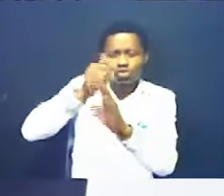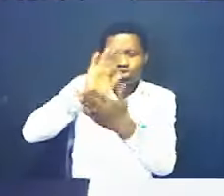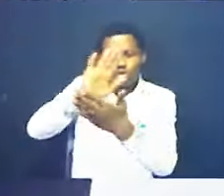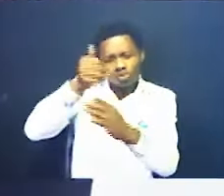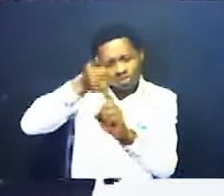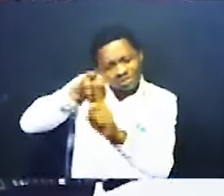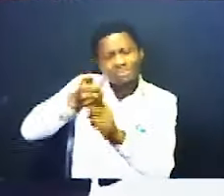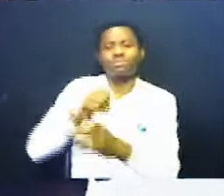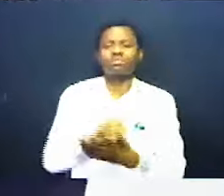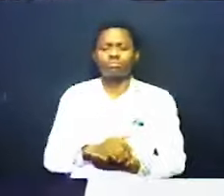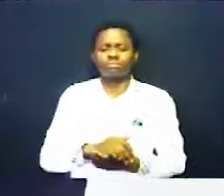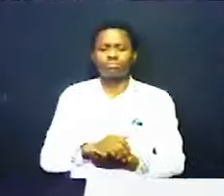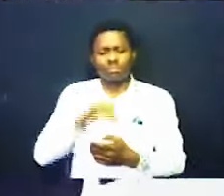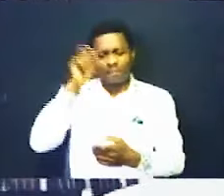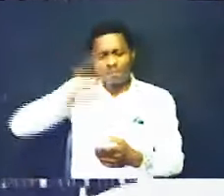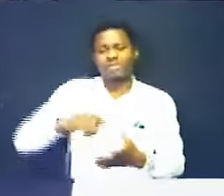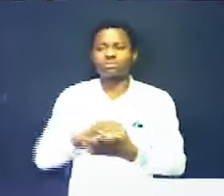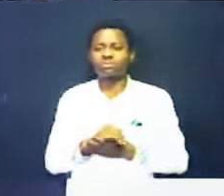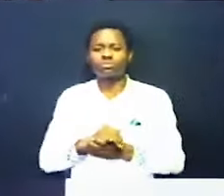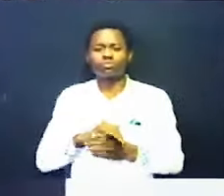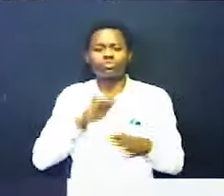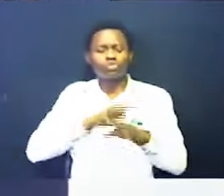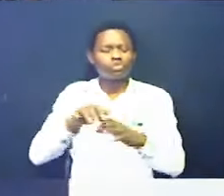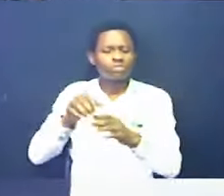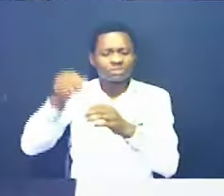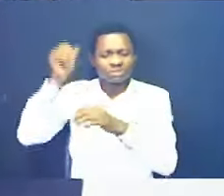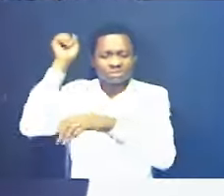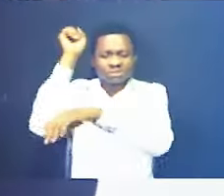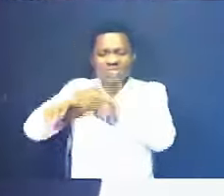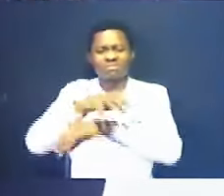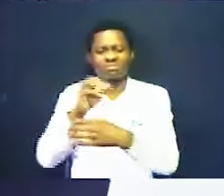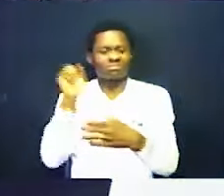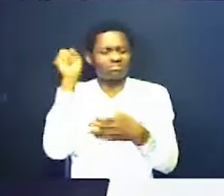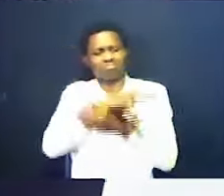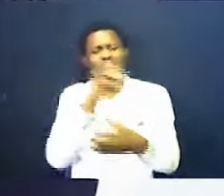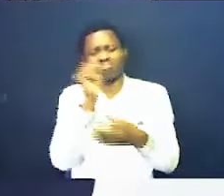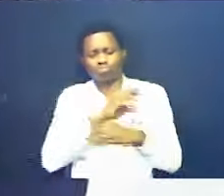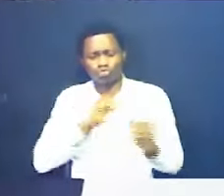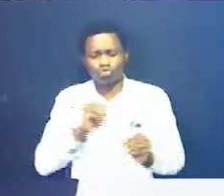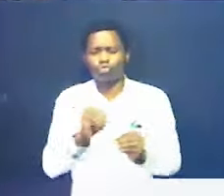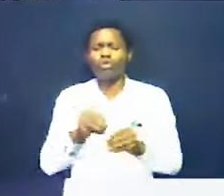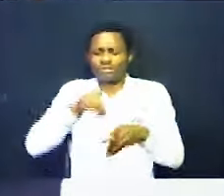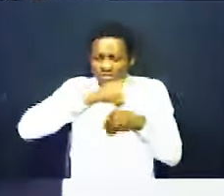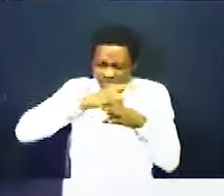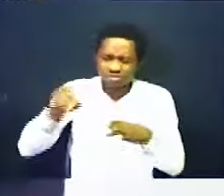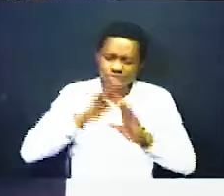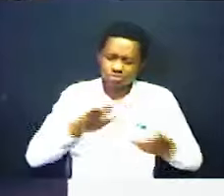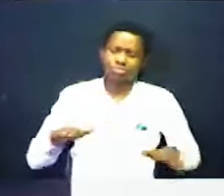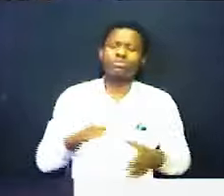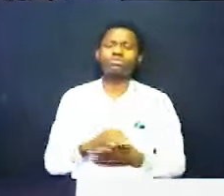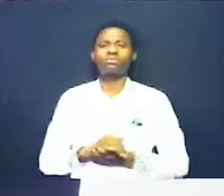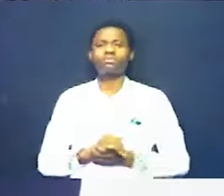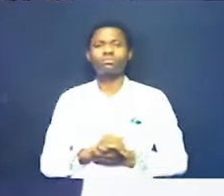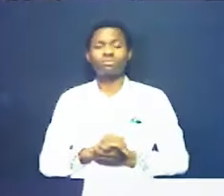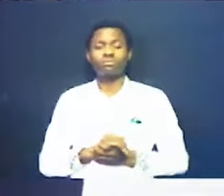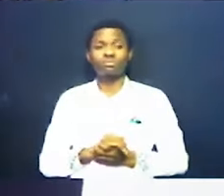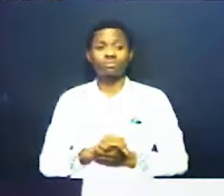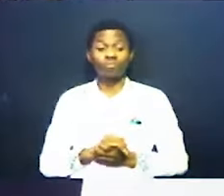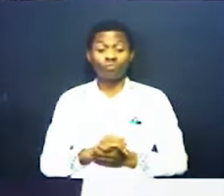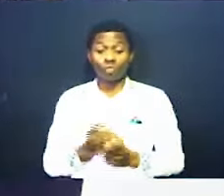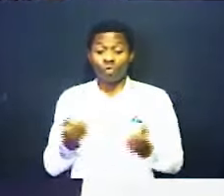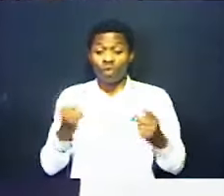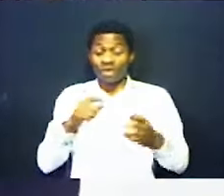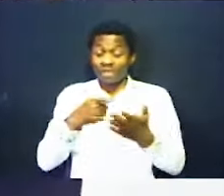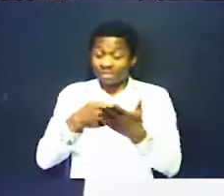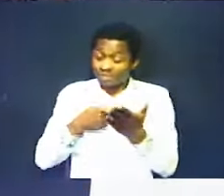na yetia ye ma na yetia ye ankasa nso ye ho. Hallelujah. Amen. When we are talking about discipline,